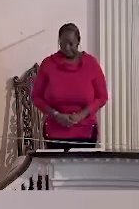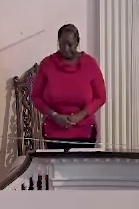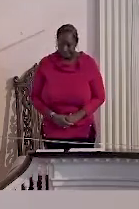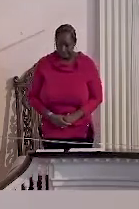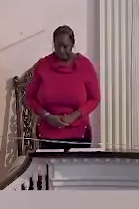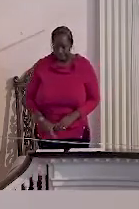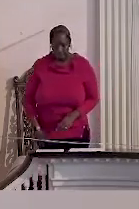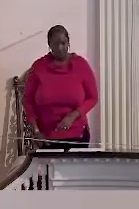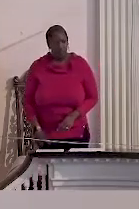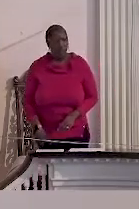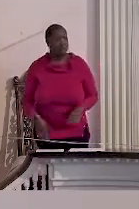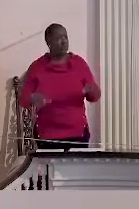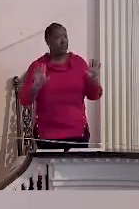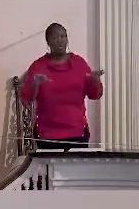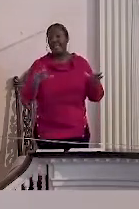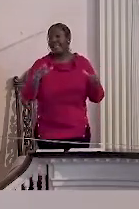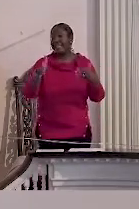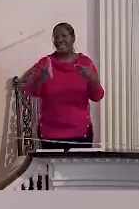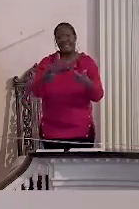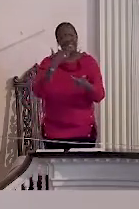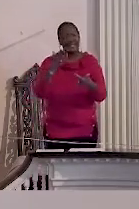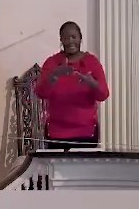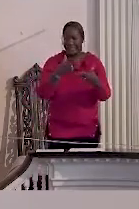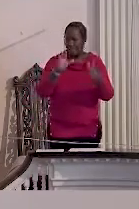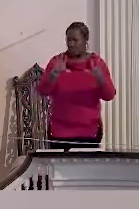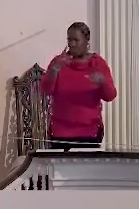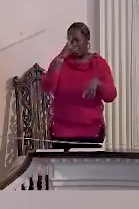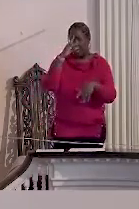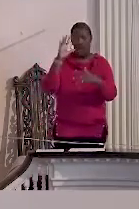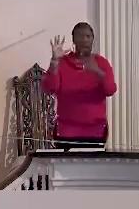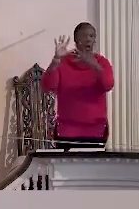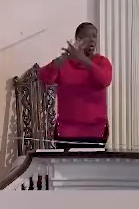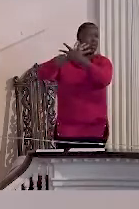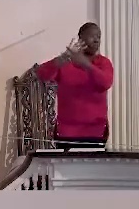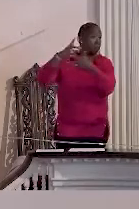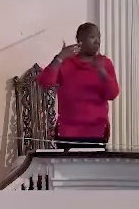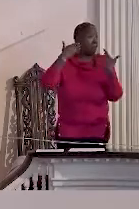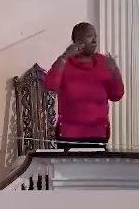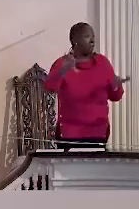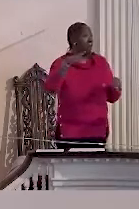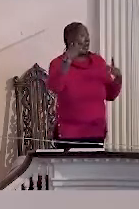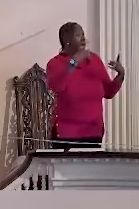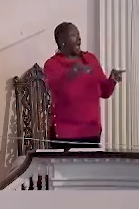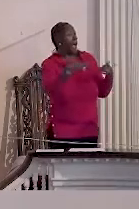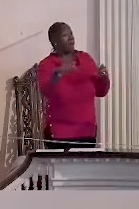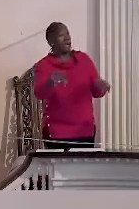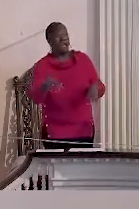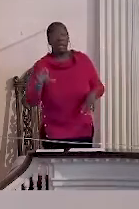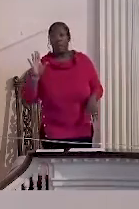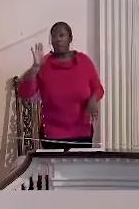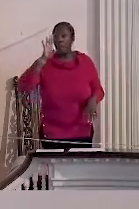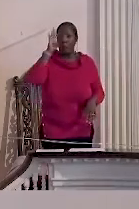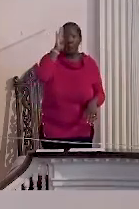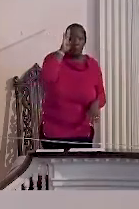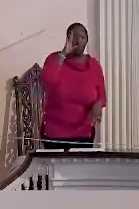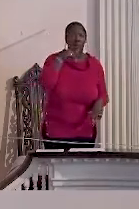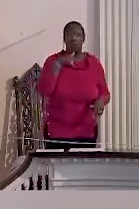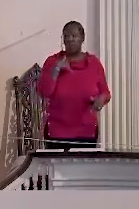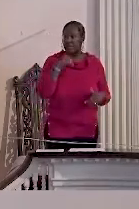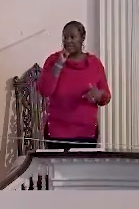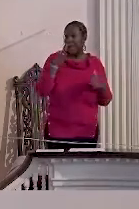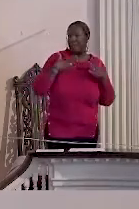And it's so easy for this to stay abstract, a number that is somehow removed from